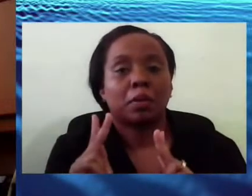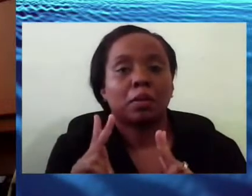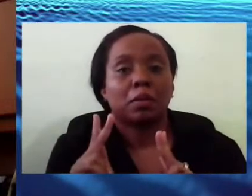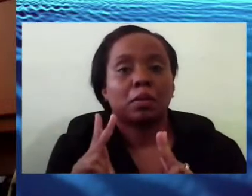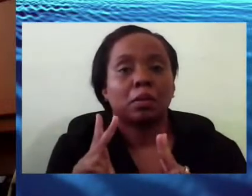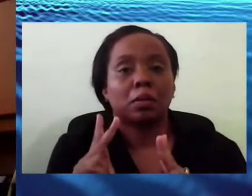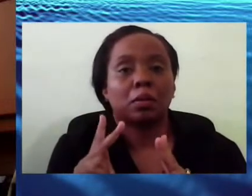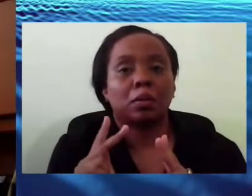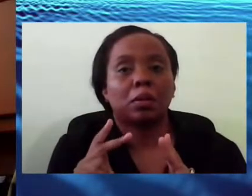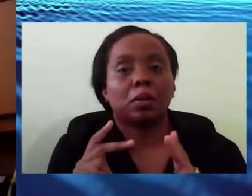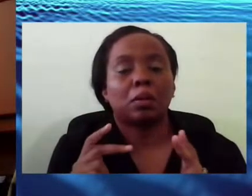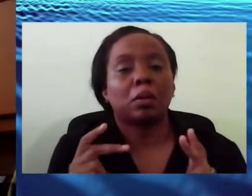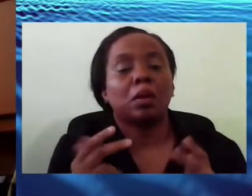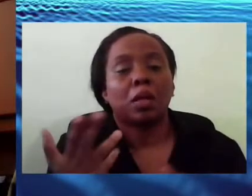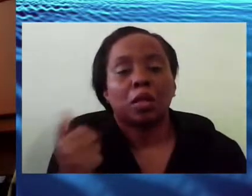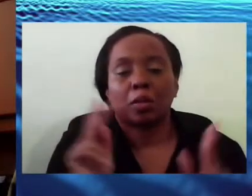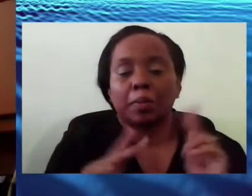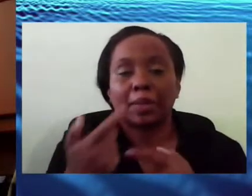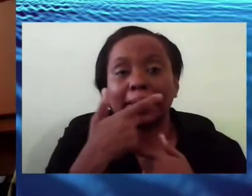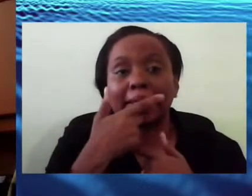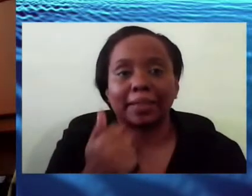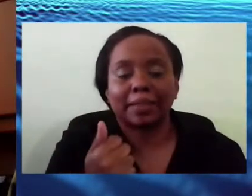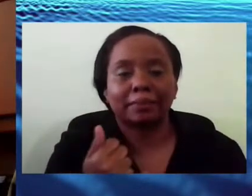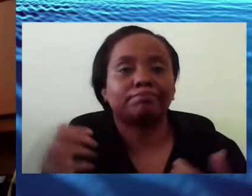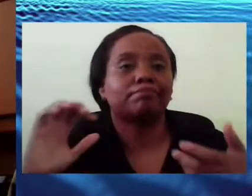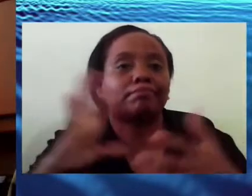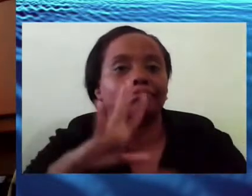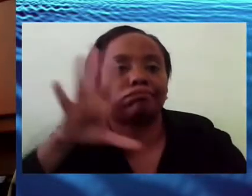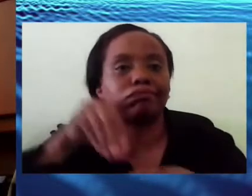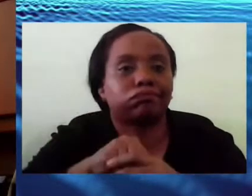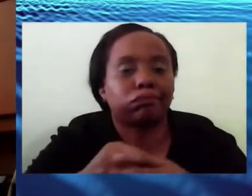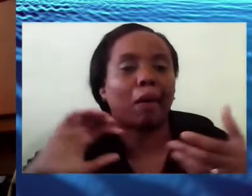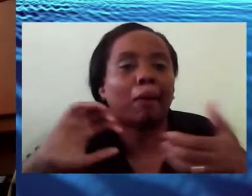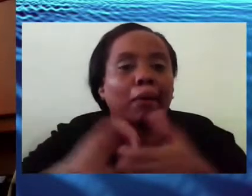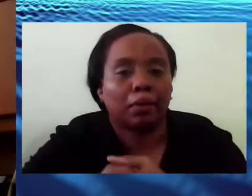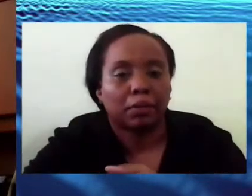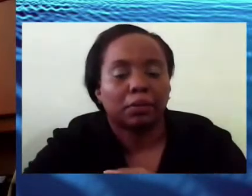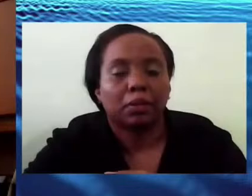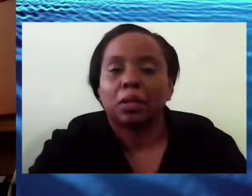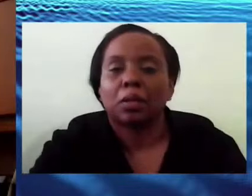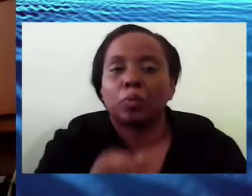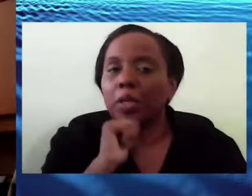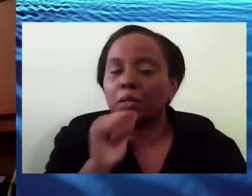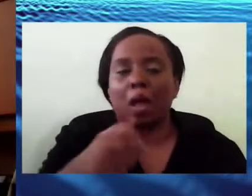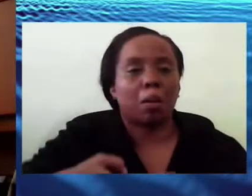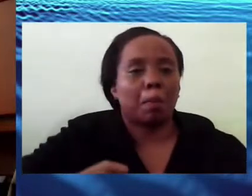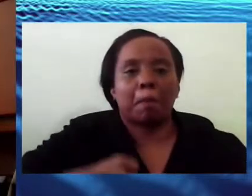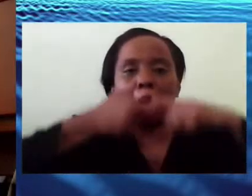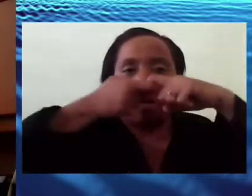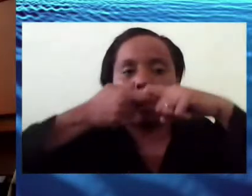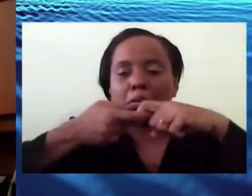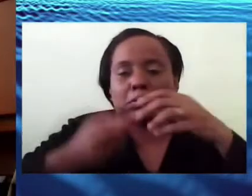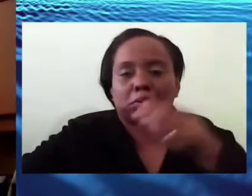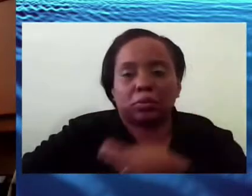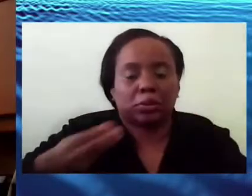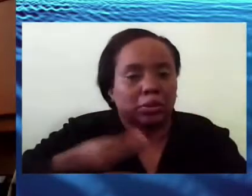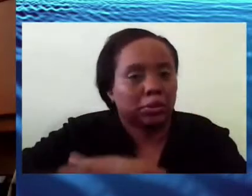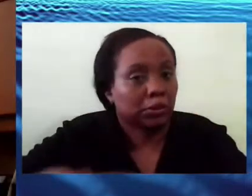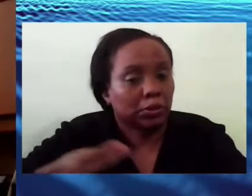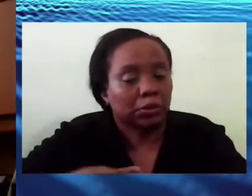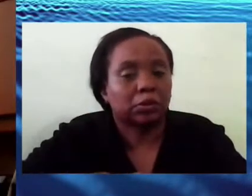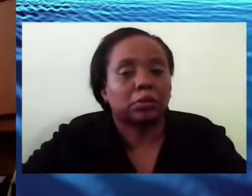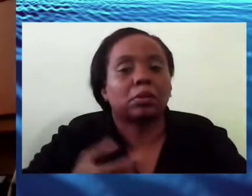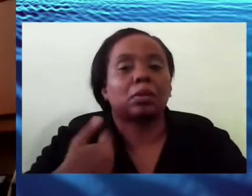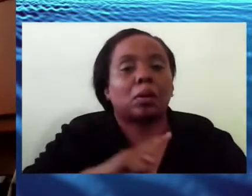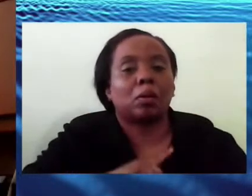Every last one of them remained interested and engaged. We didn't necessarily pause the transaction. What we started to do was to make sure